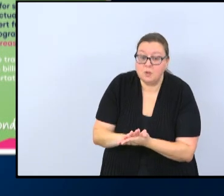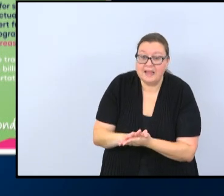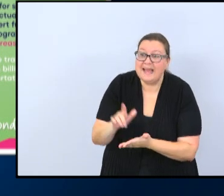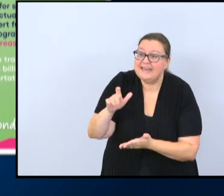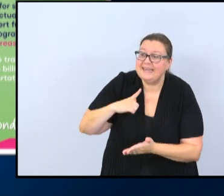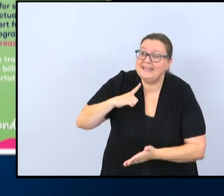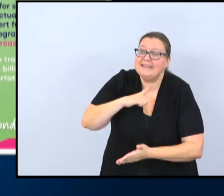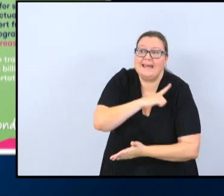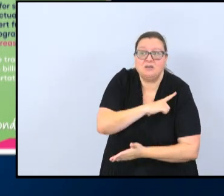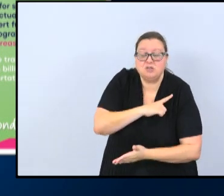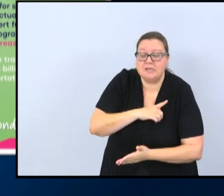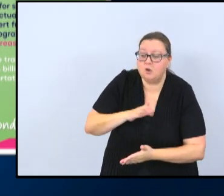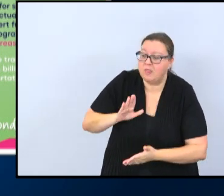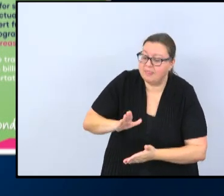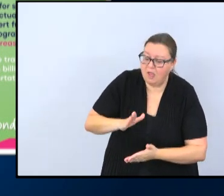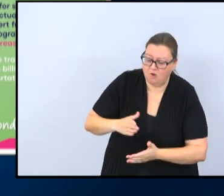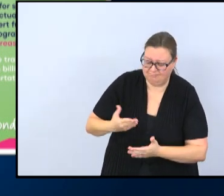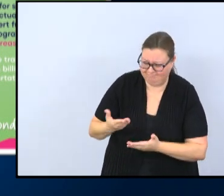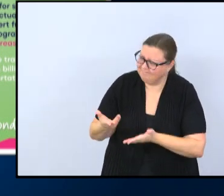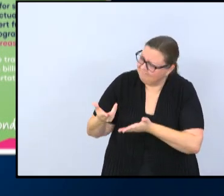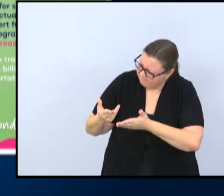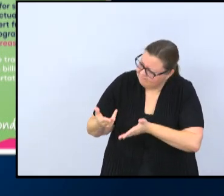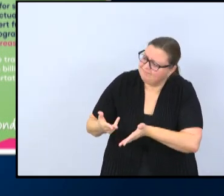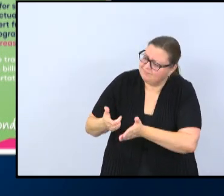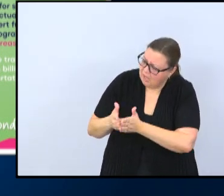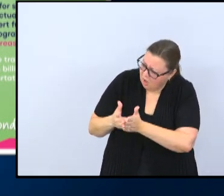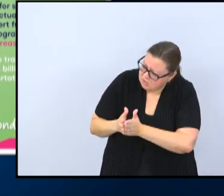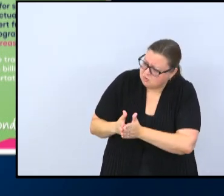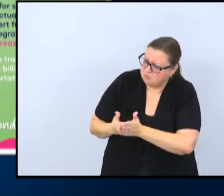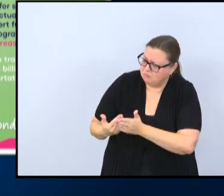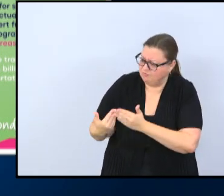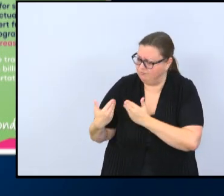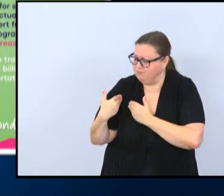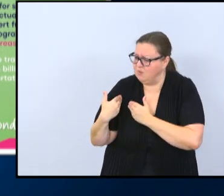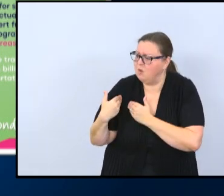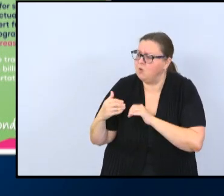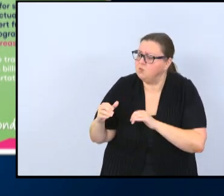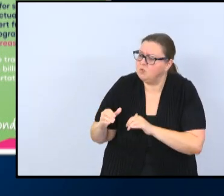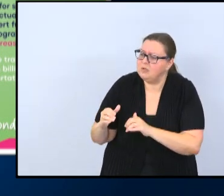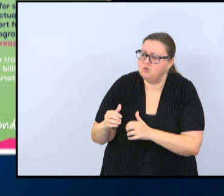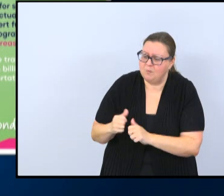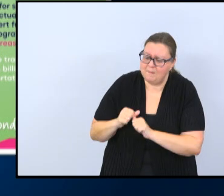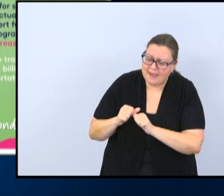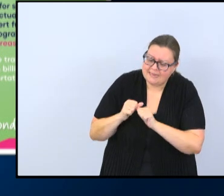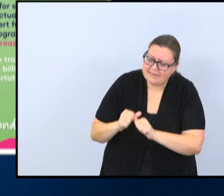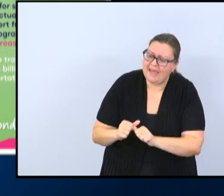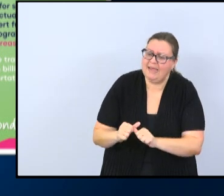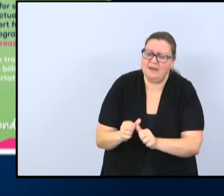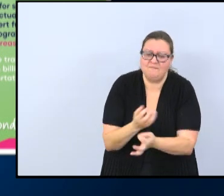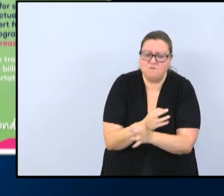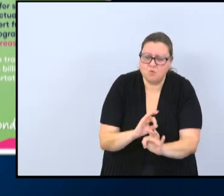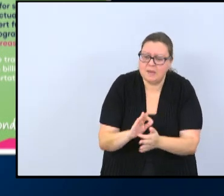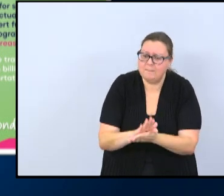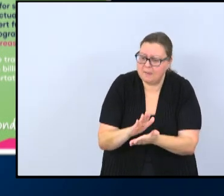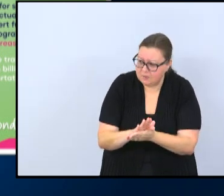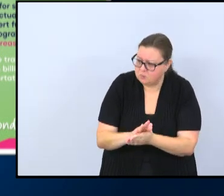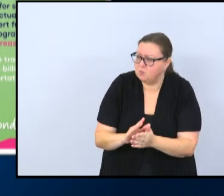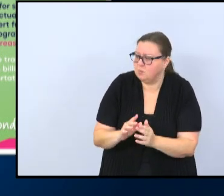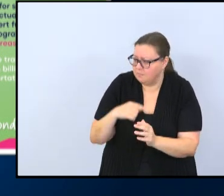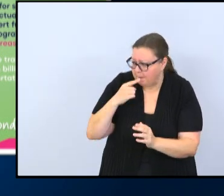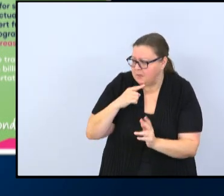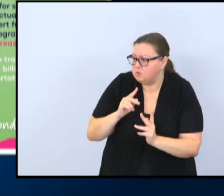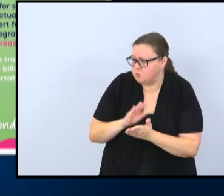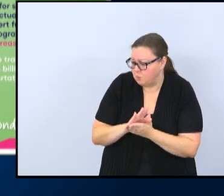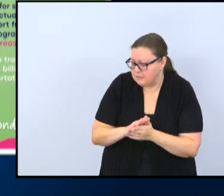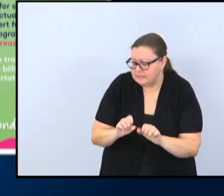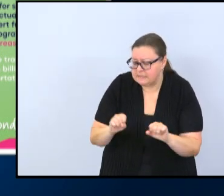legislature to take their constitutional duty to maintain a public free school system. The House did pass a more meaningful bill for